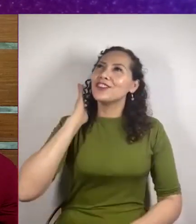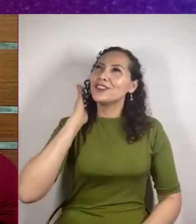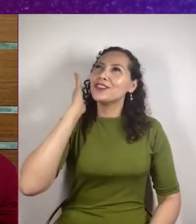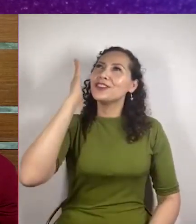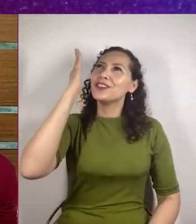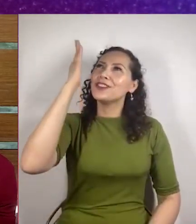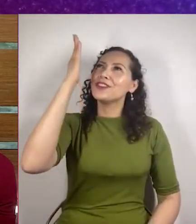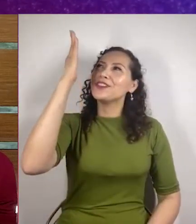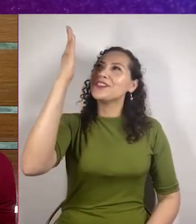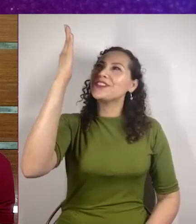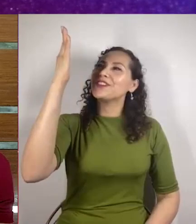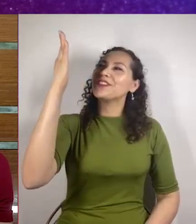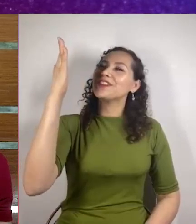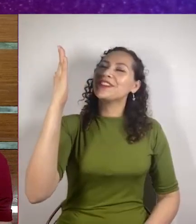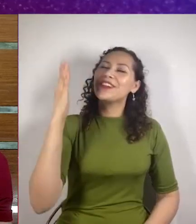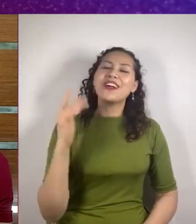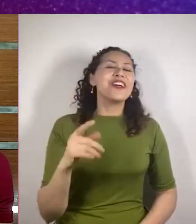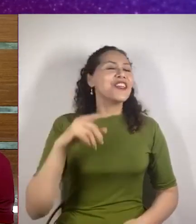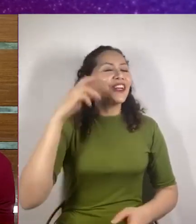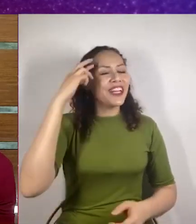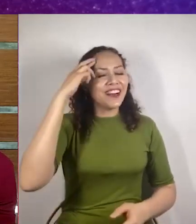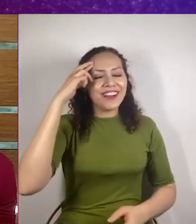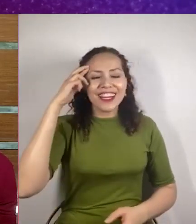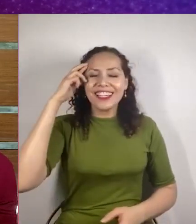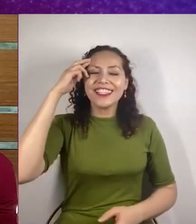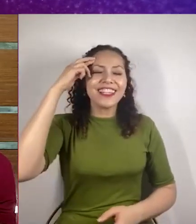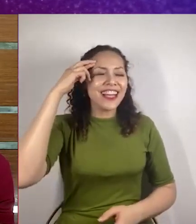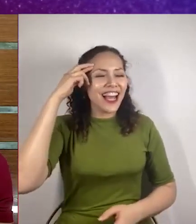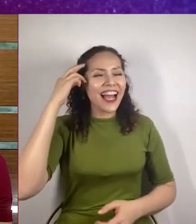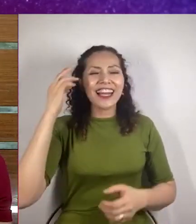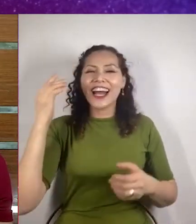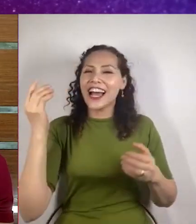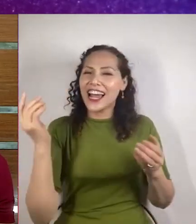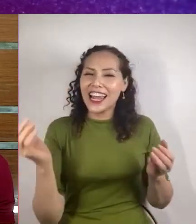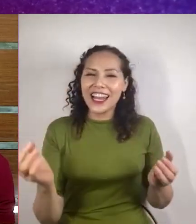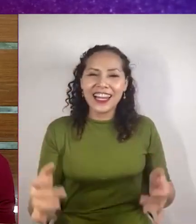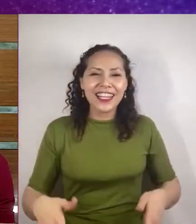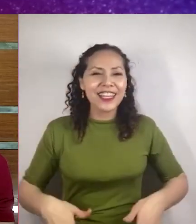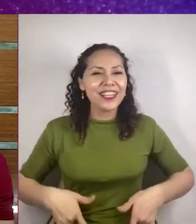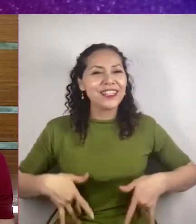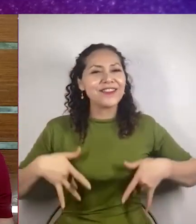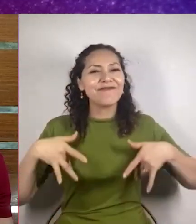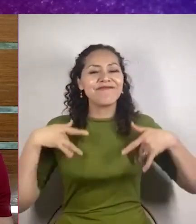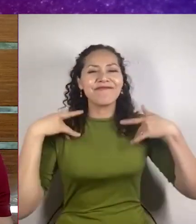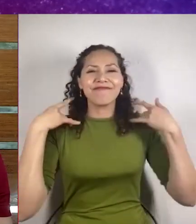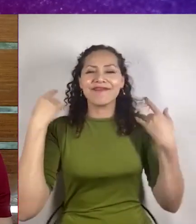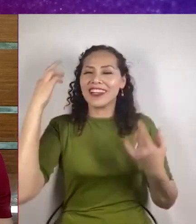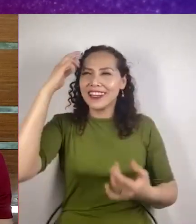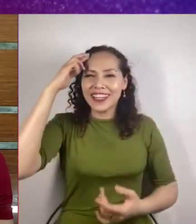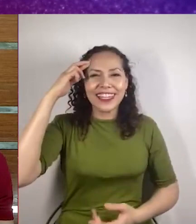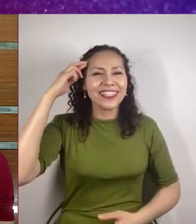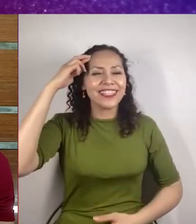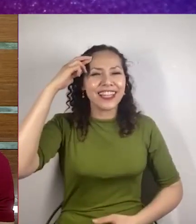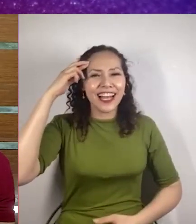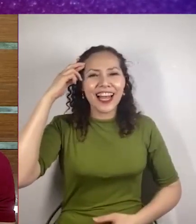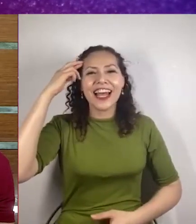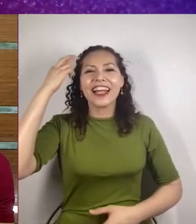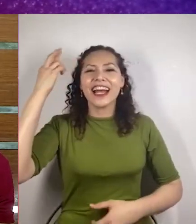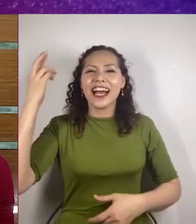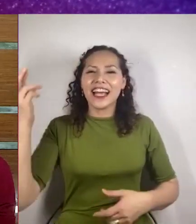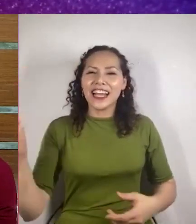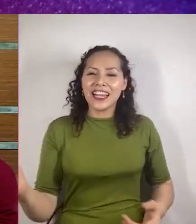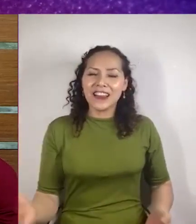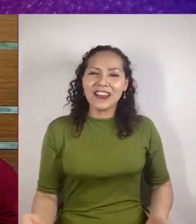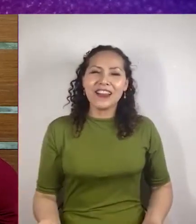belong to you. You're the reason that I live, the reason that